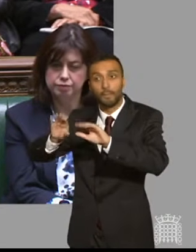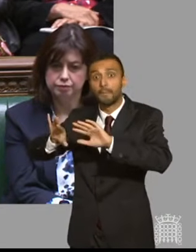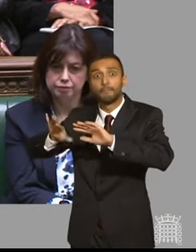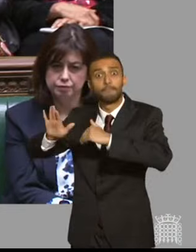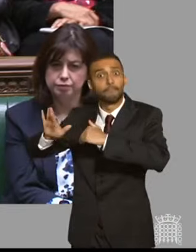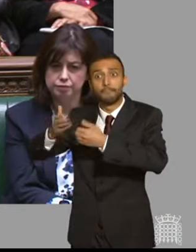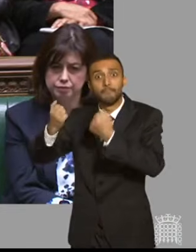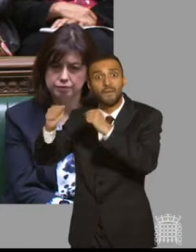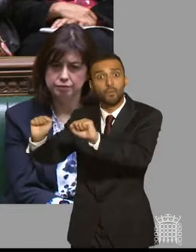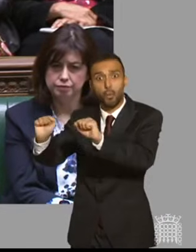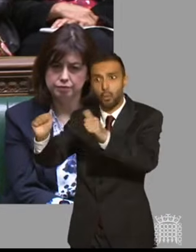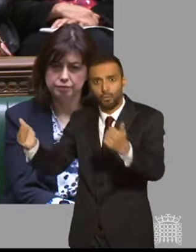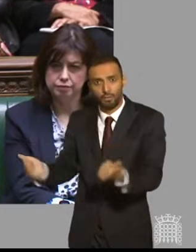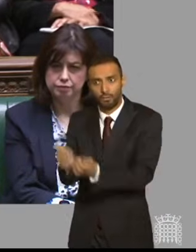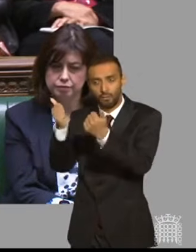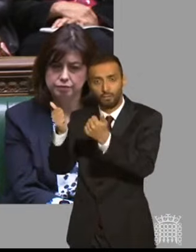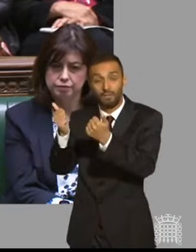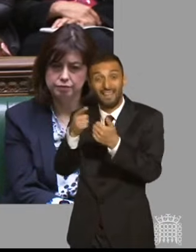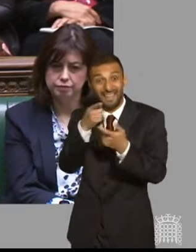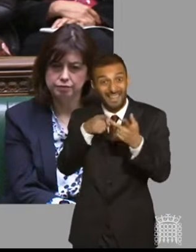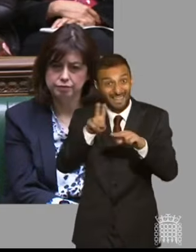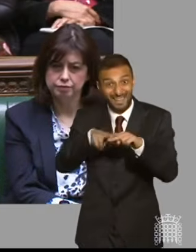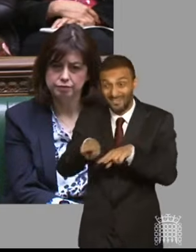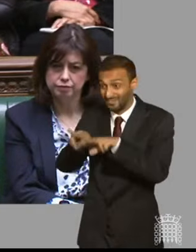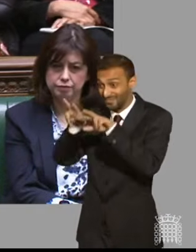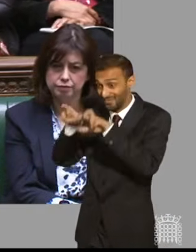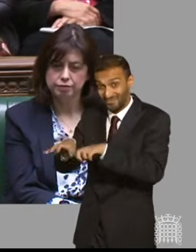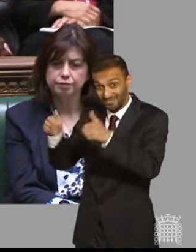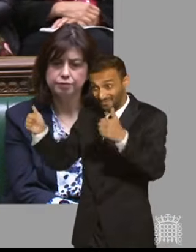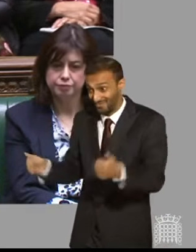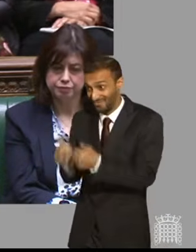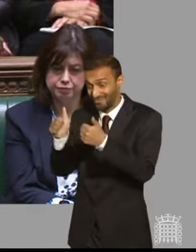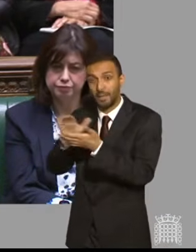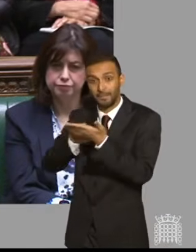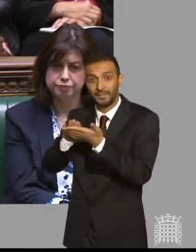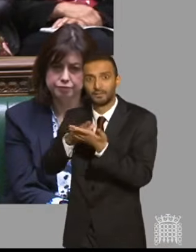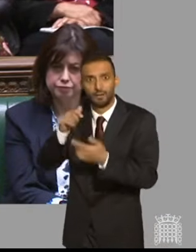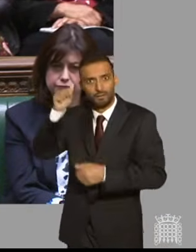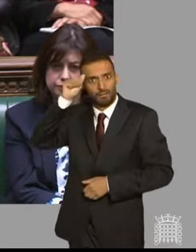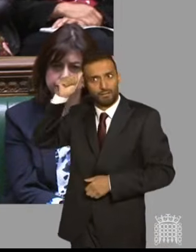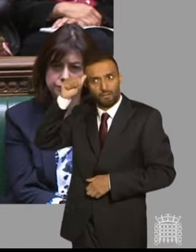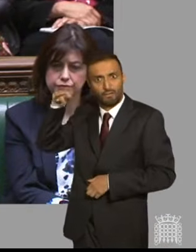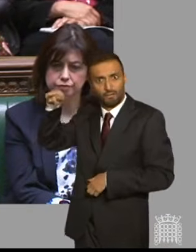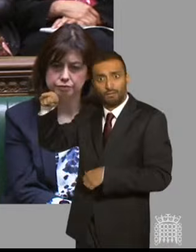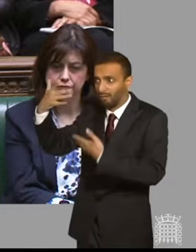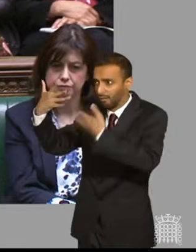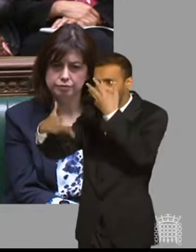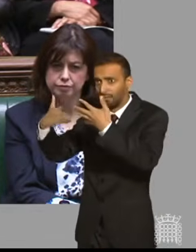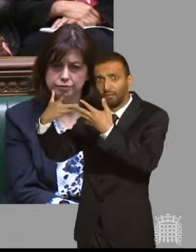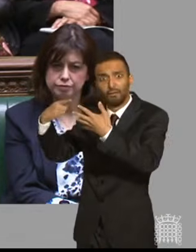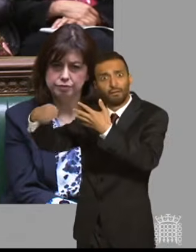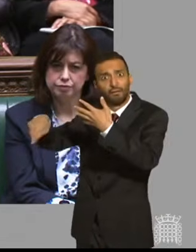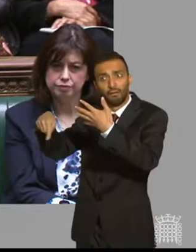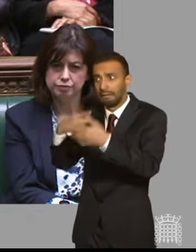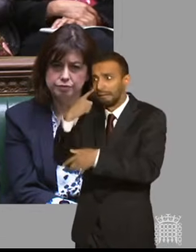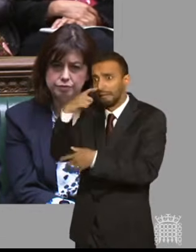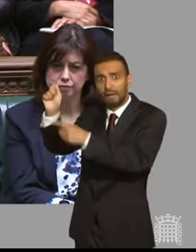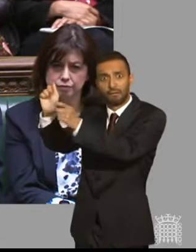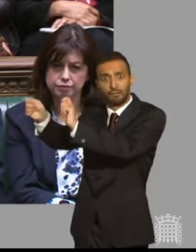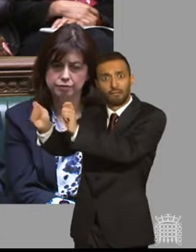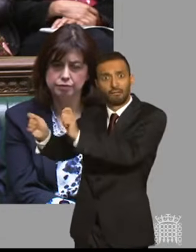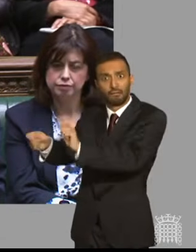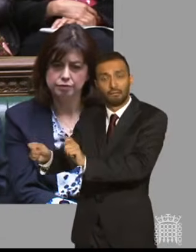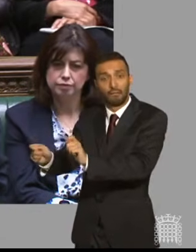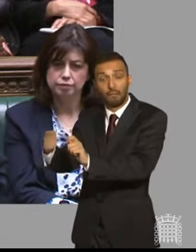case, the livelihoods of those wrongly prosecuted could have been saved. What did government ministers know about it at